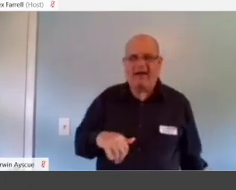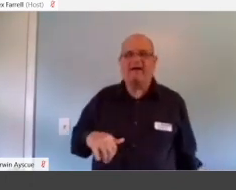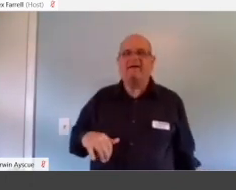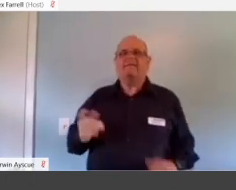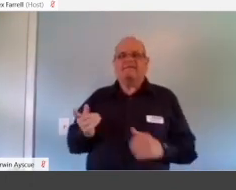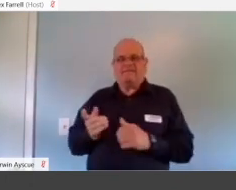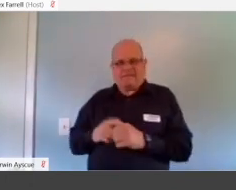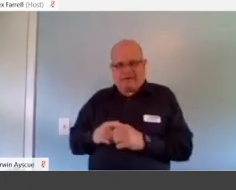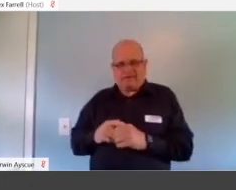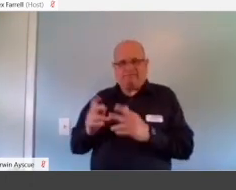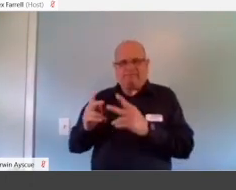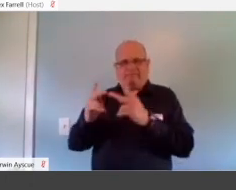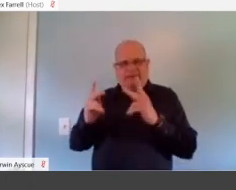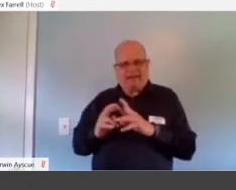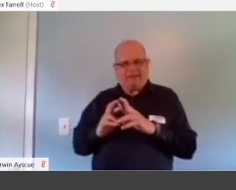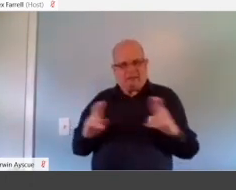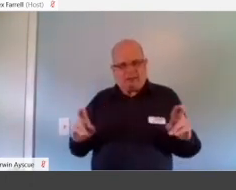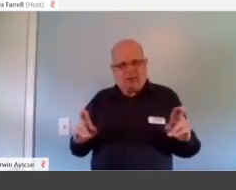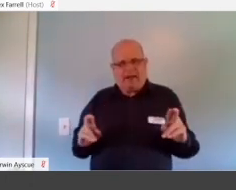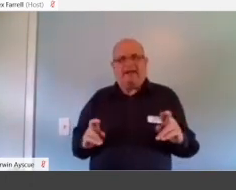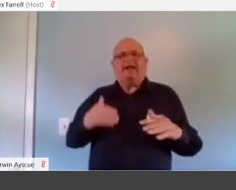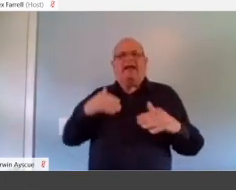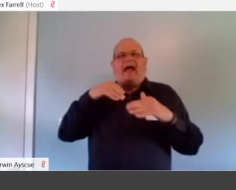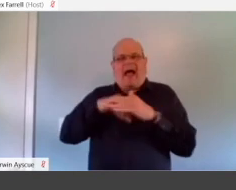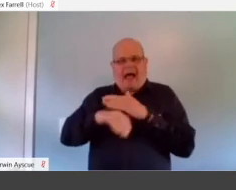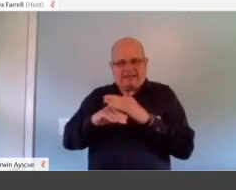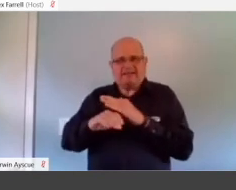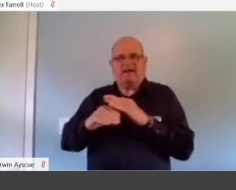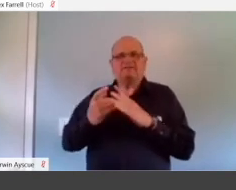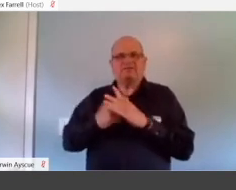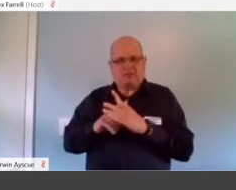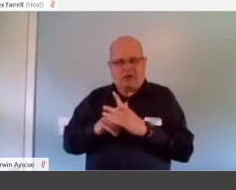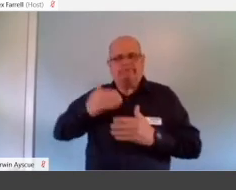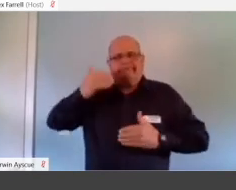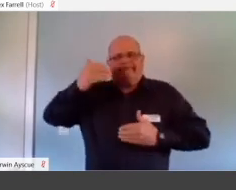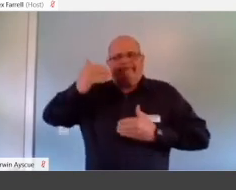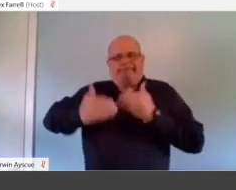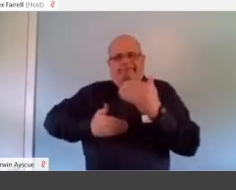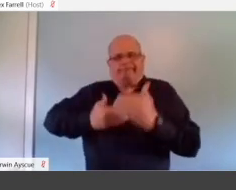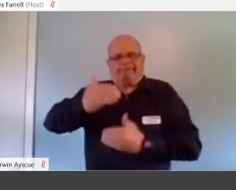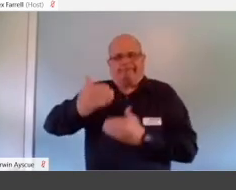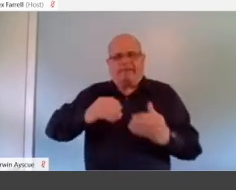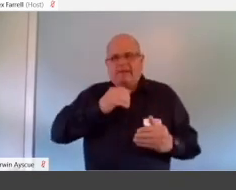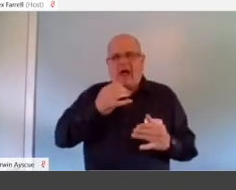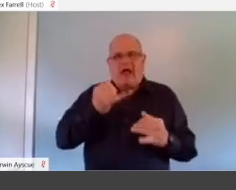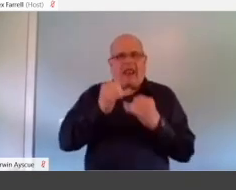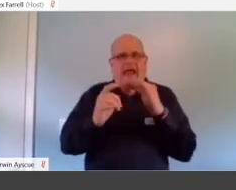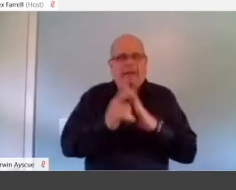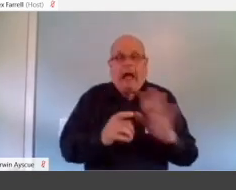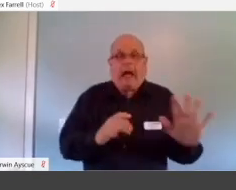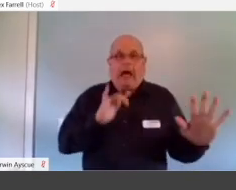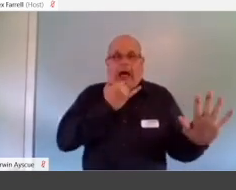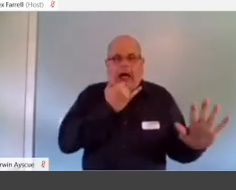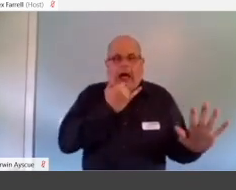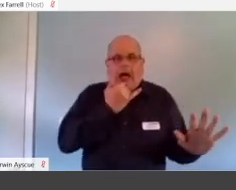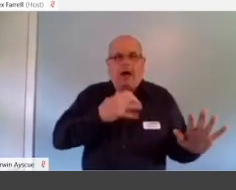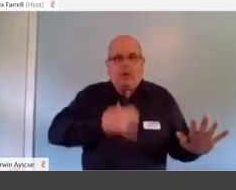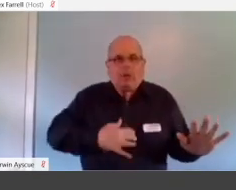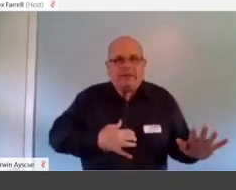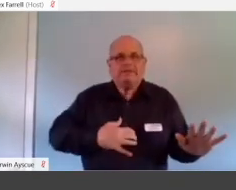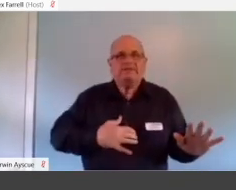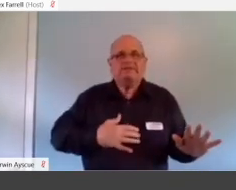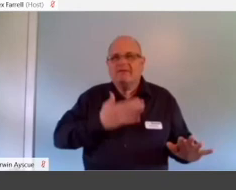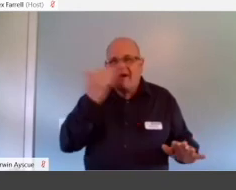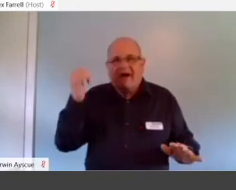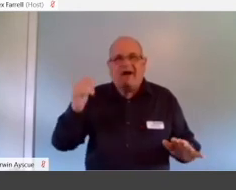the process. They said bake it in, and then you won't get that awkward, oh no, we've built all this stuff and now we have to